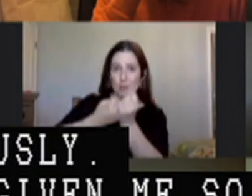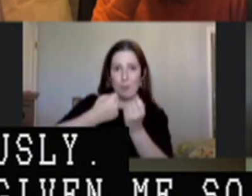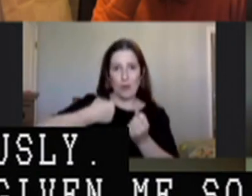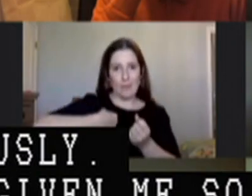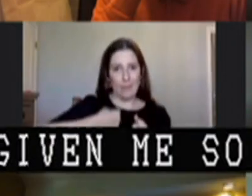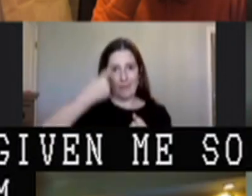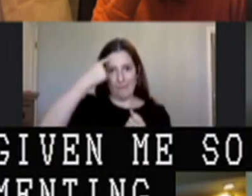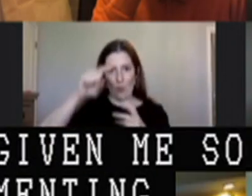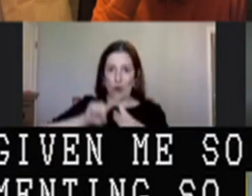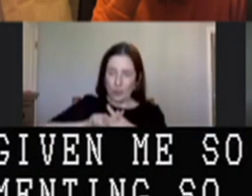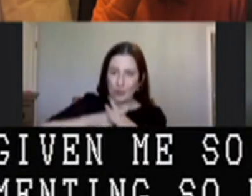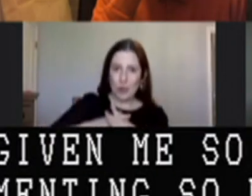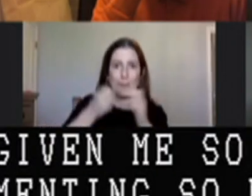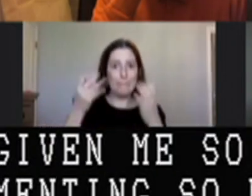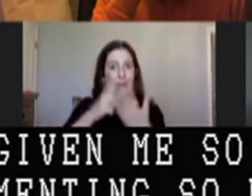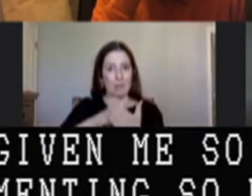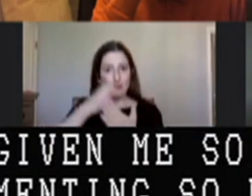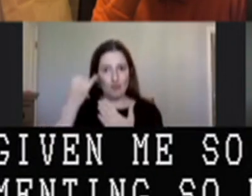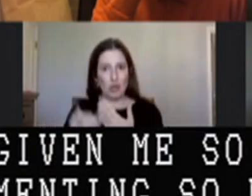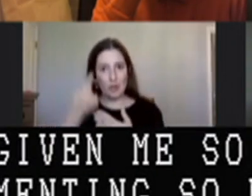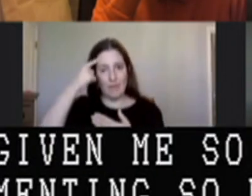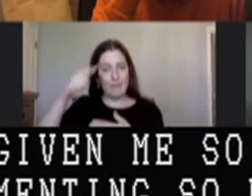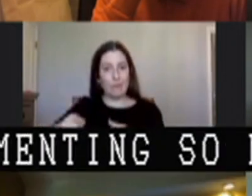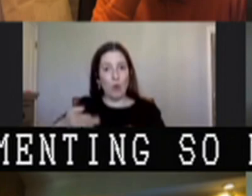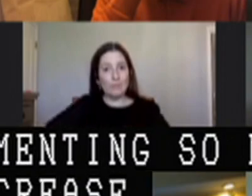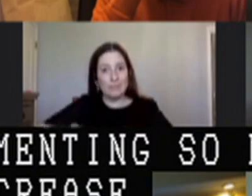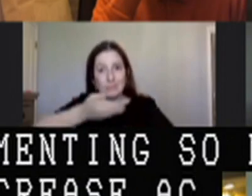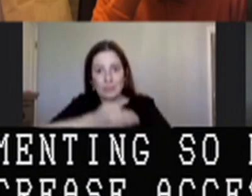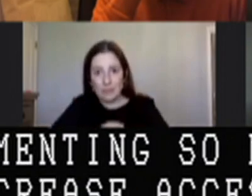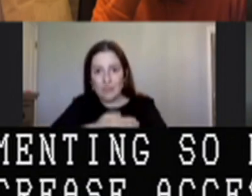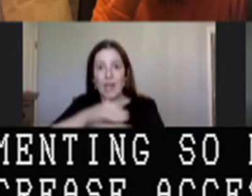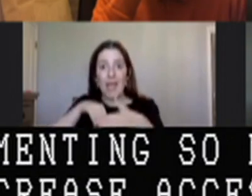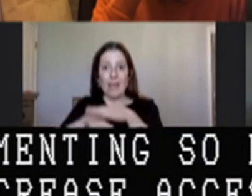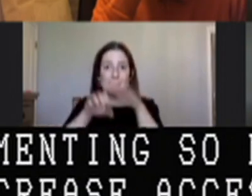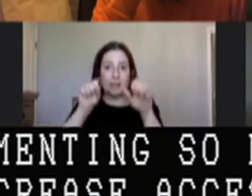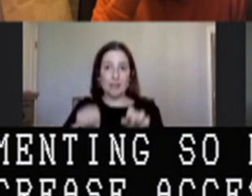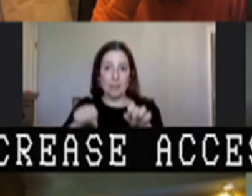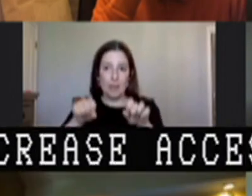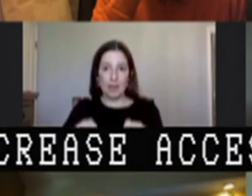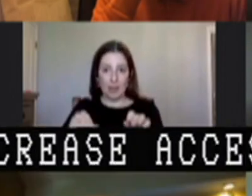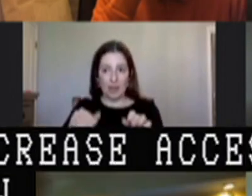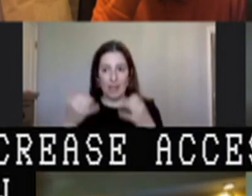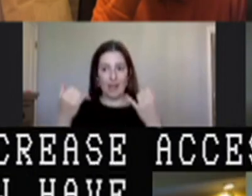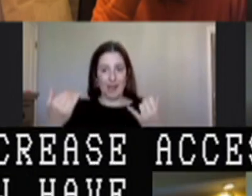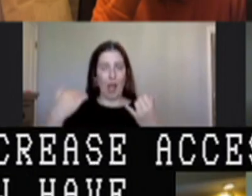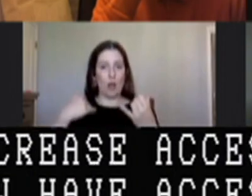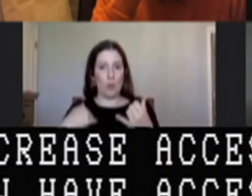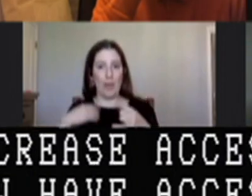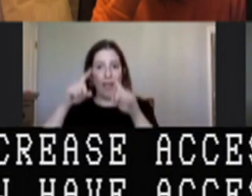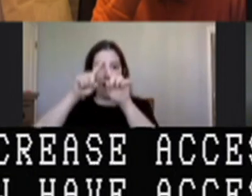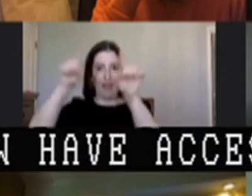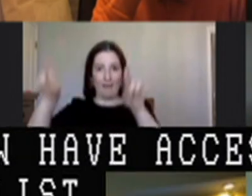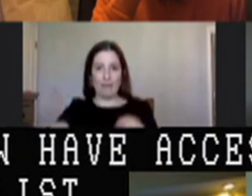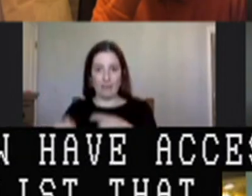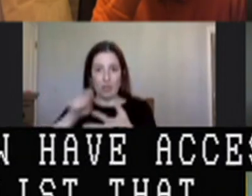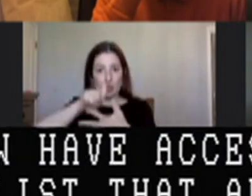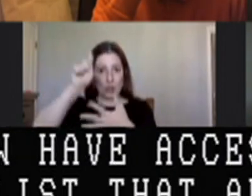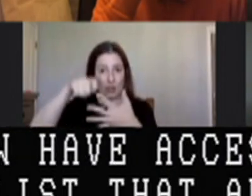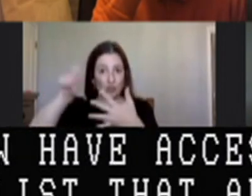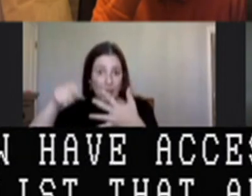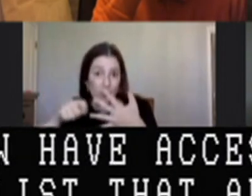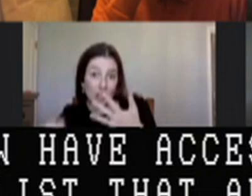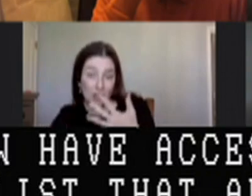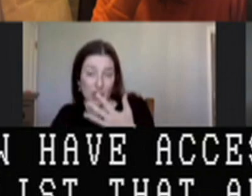to increase accessibility. Like we've told you about before, we now have an accessibility checklist that all projects under the